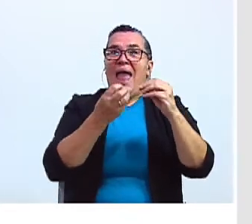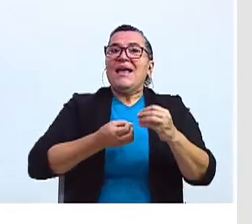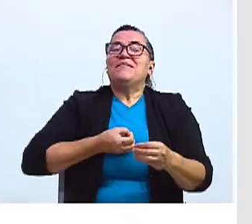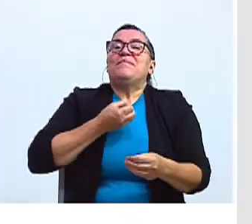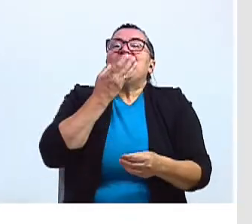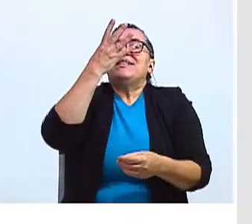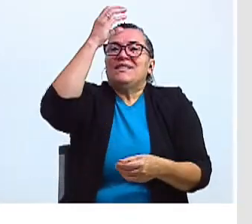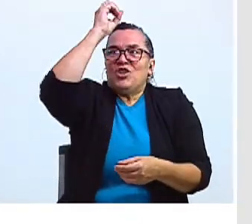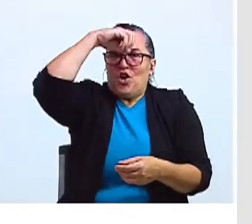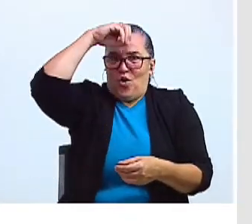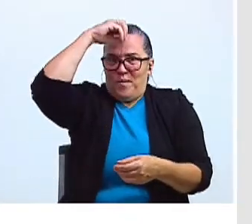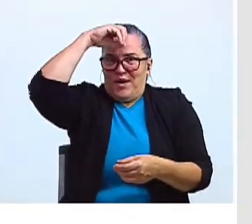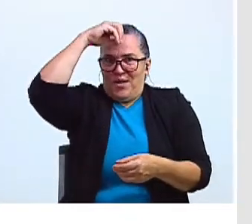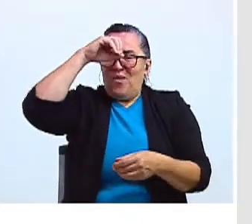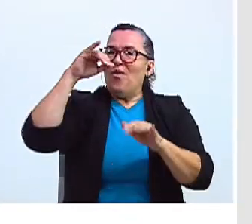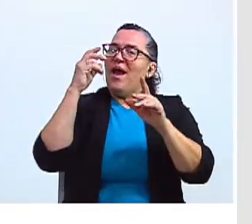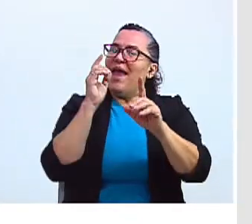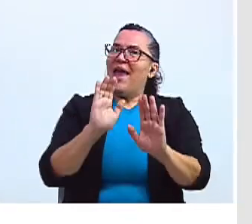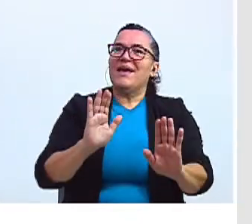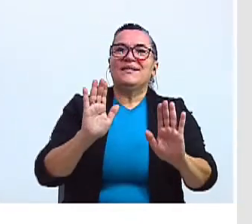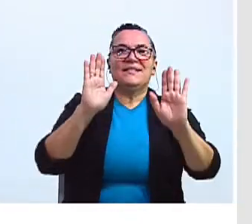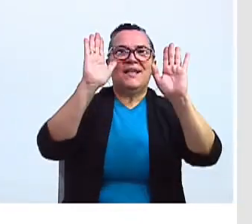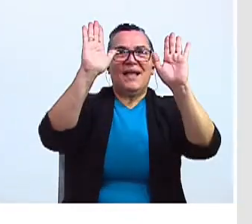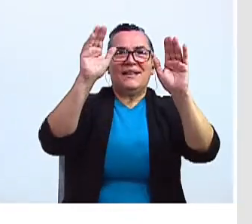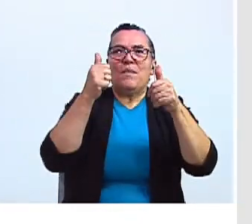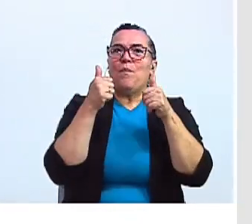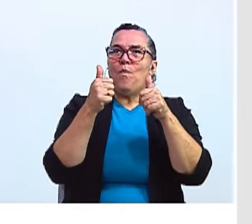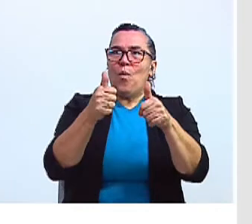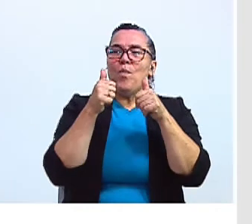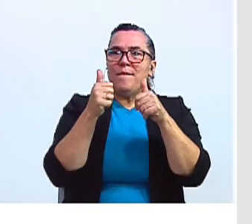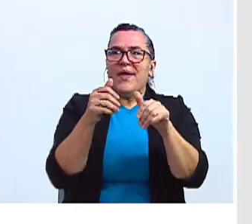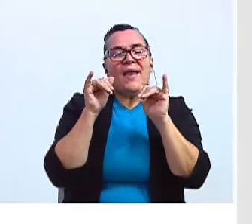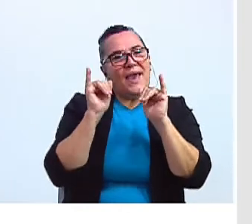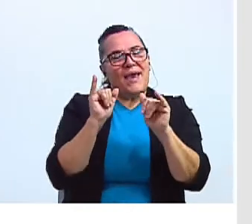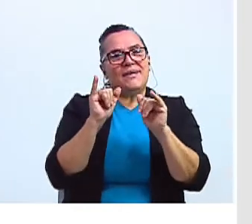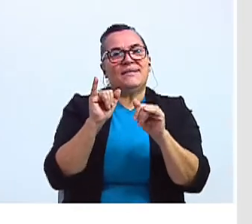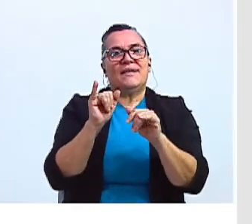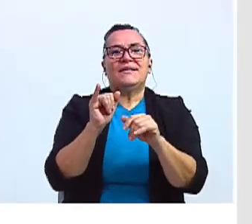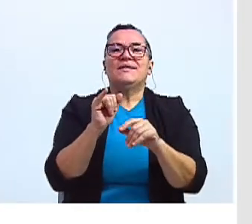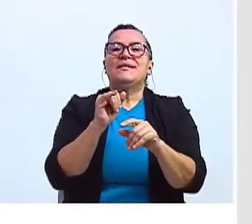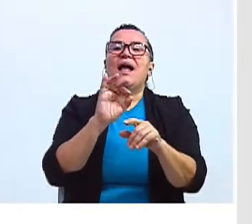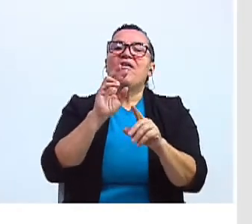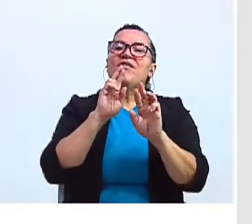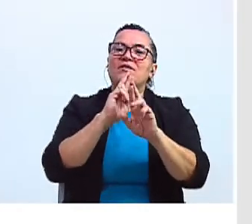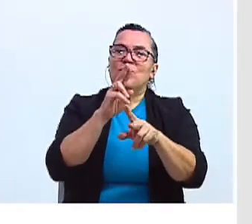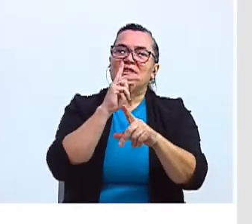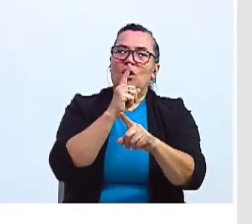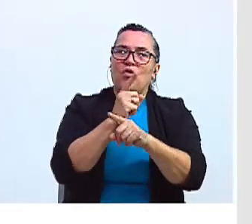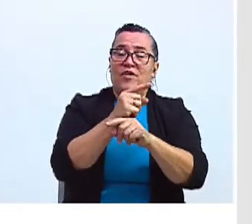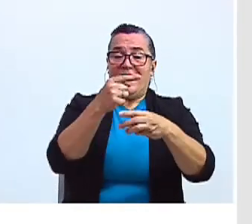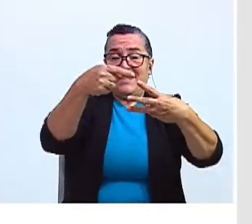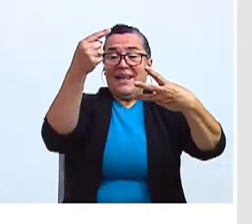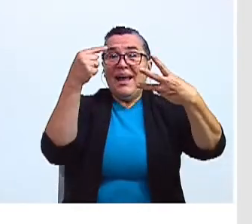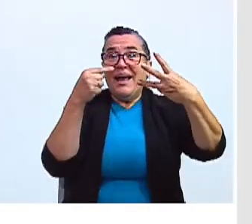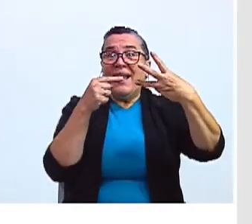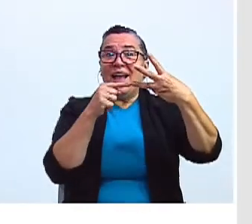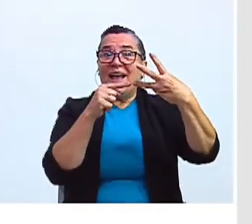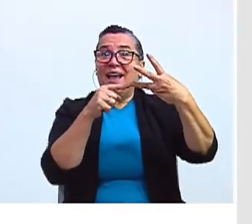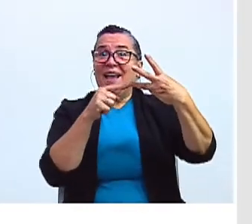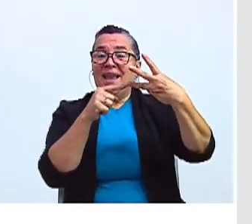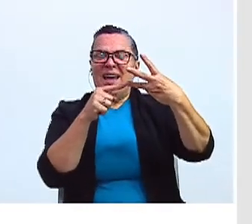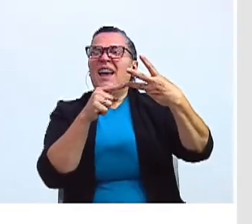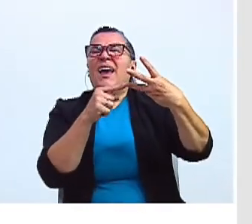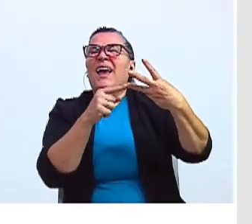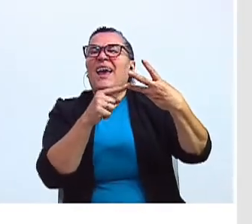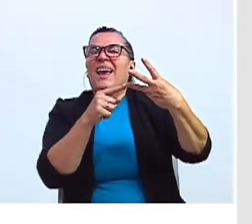express opinion. Excellent, very good. That is the correct answer. Now you have number